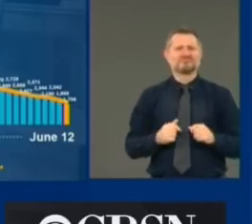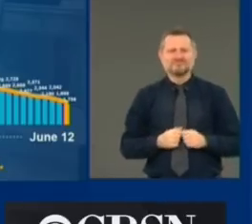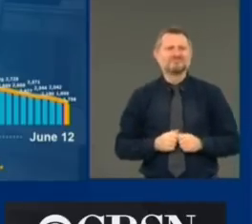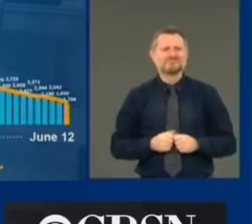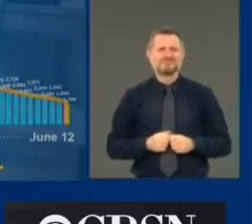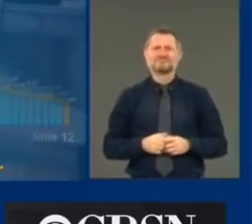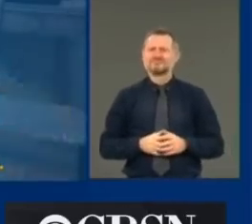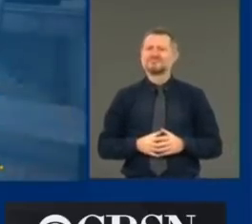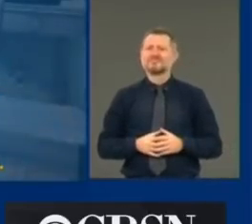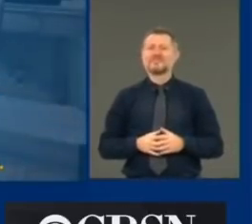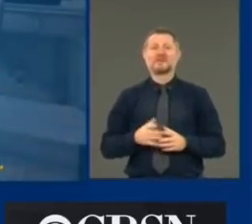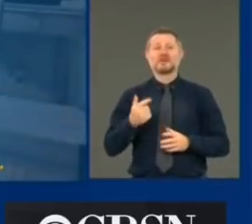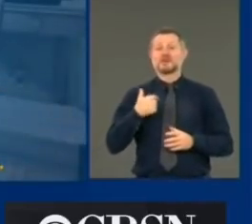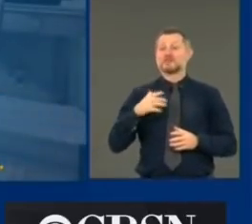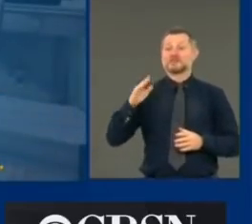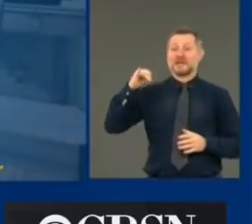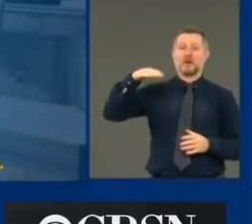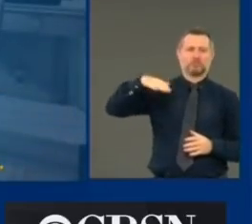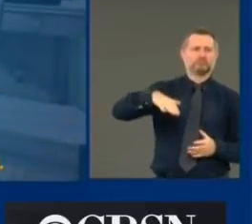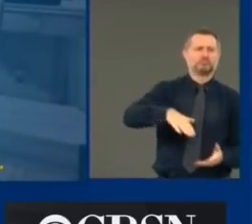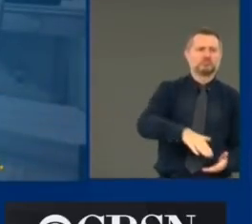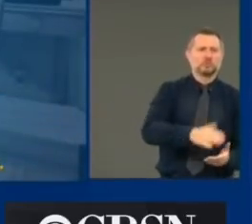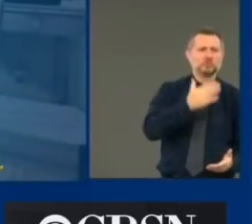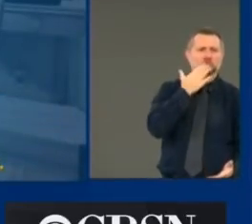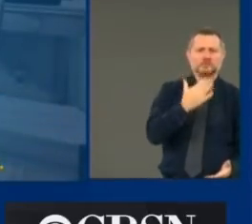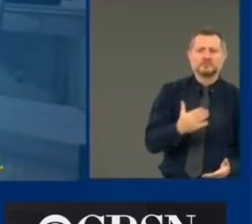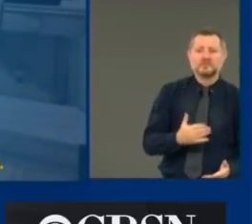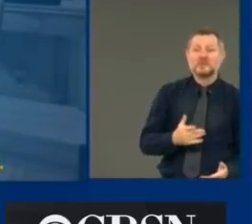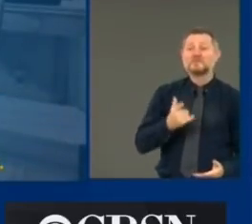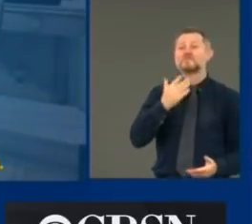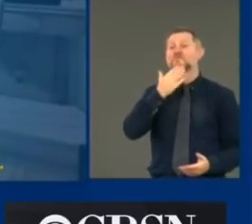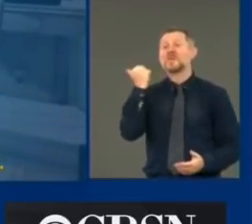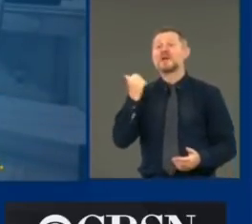180 degrees on the other side. The best number,